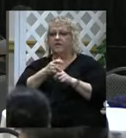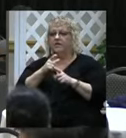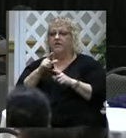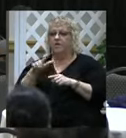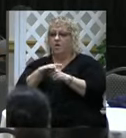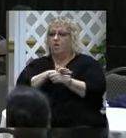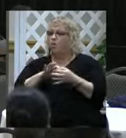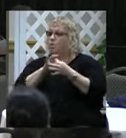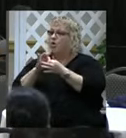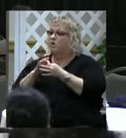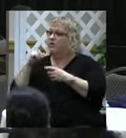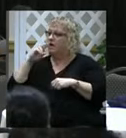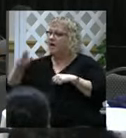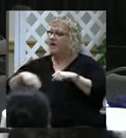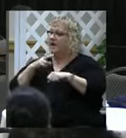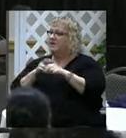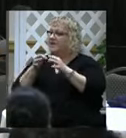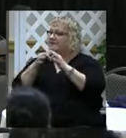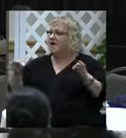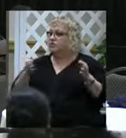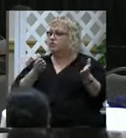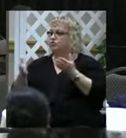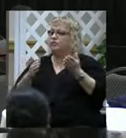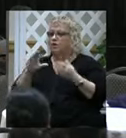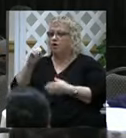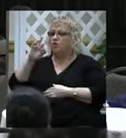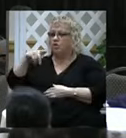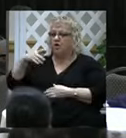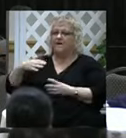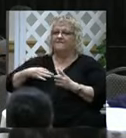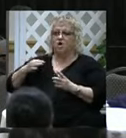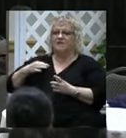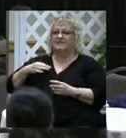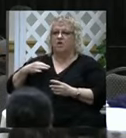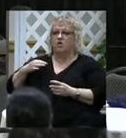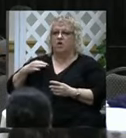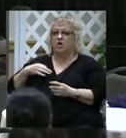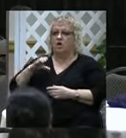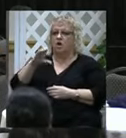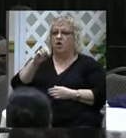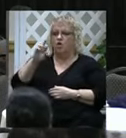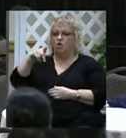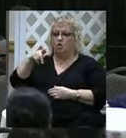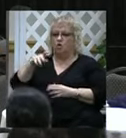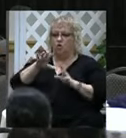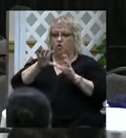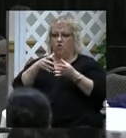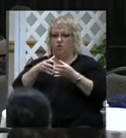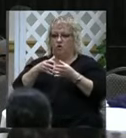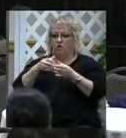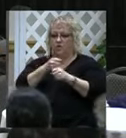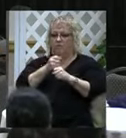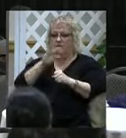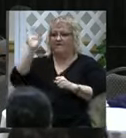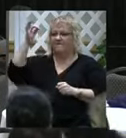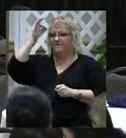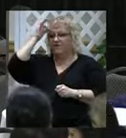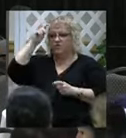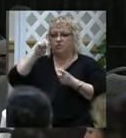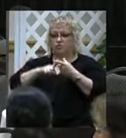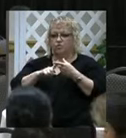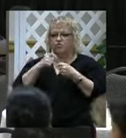local coordinator for the National Language Service Corps, which is a voluntary corps created by the federal government